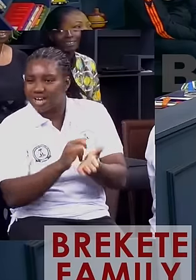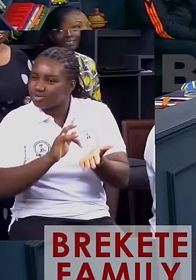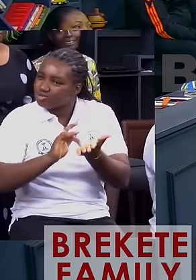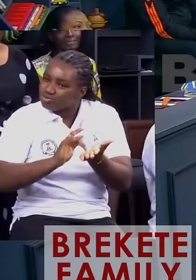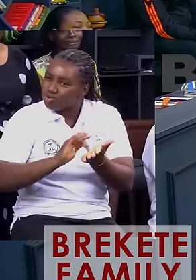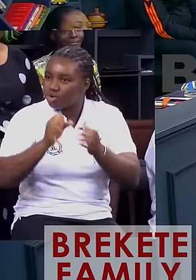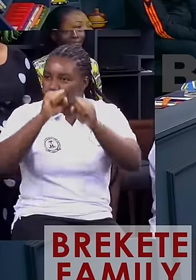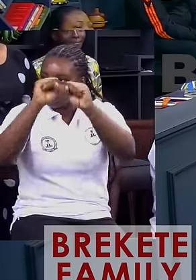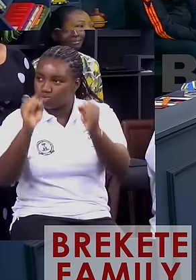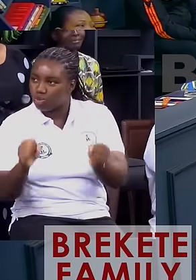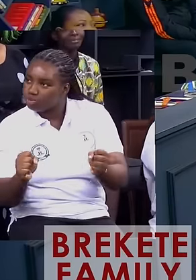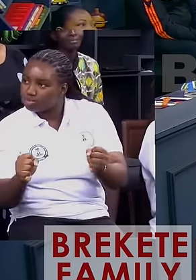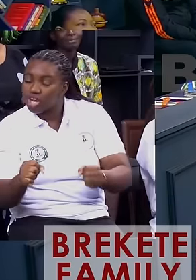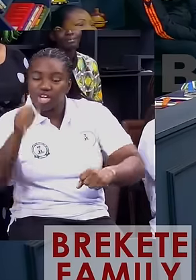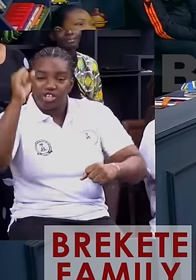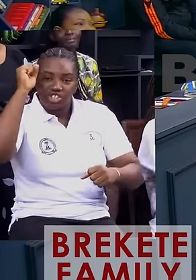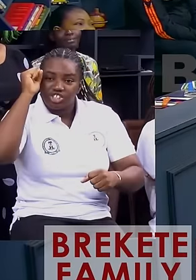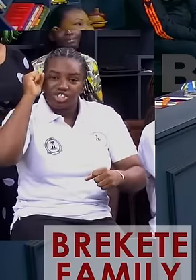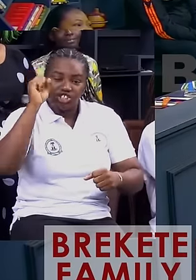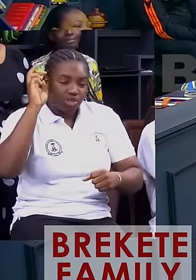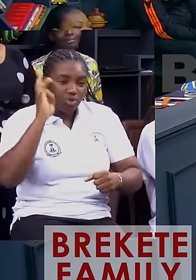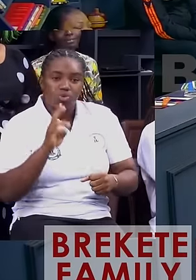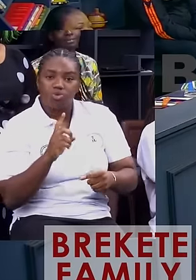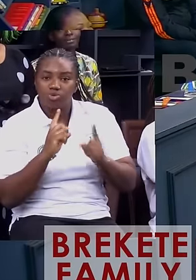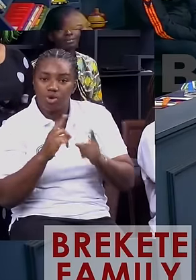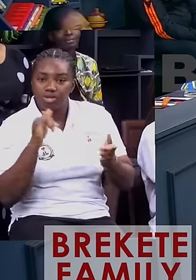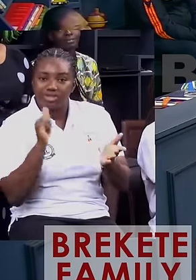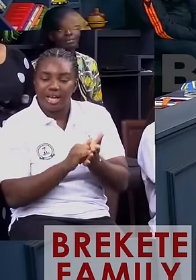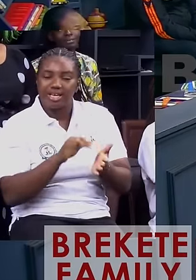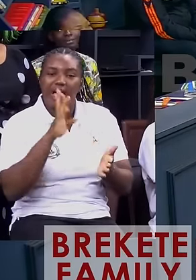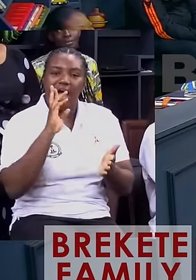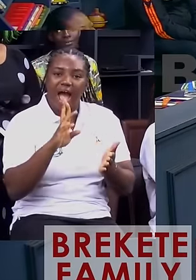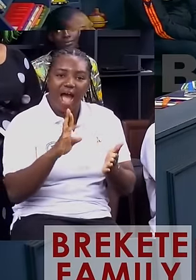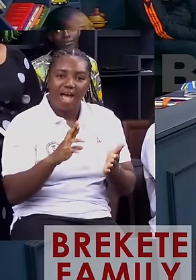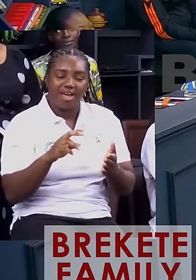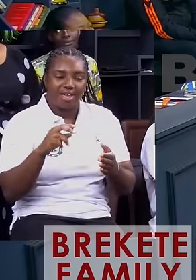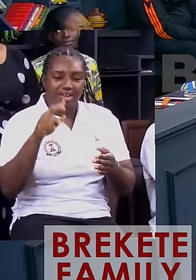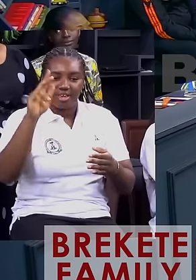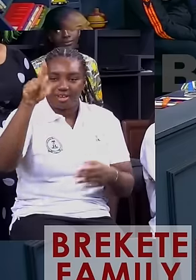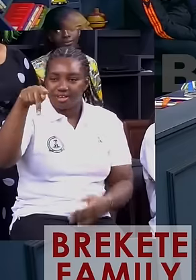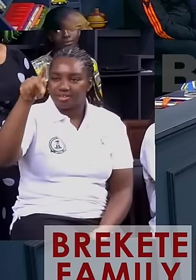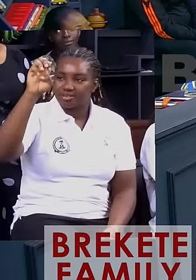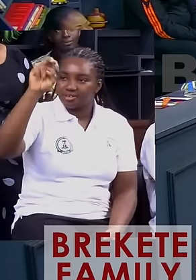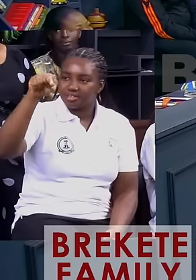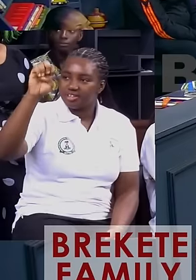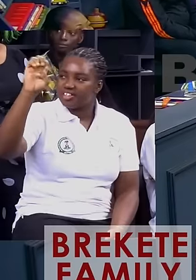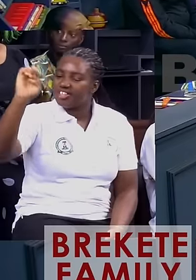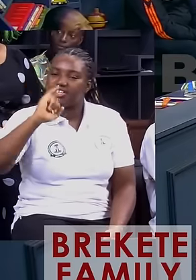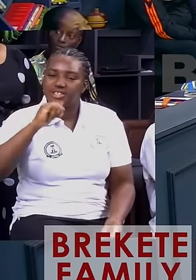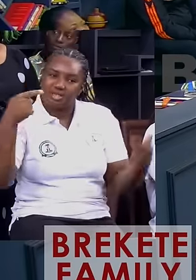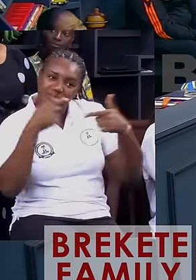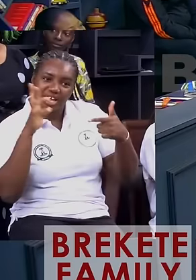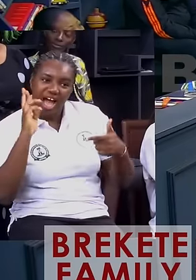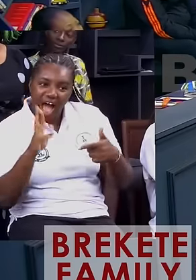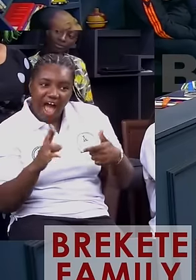Aminam, she could talk say she need a pen. He go give her like 12 tablets, different